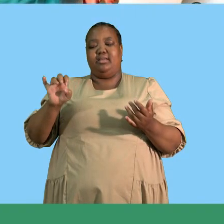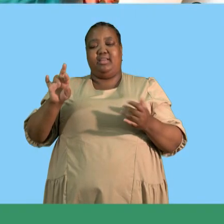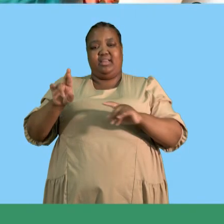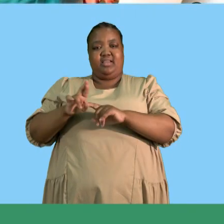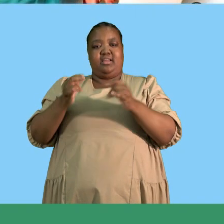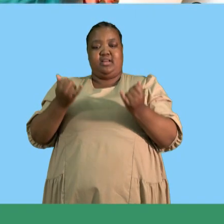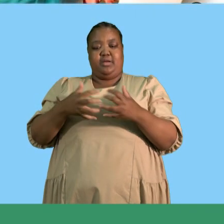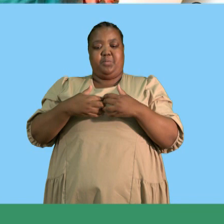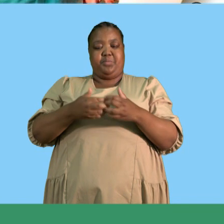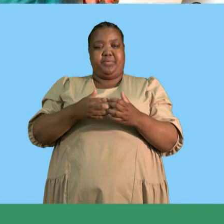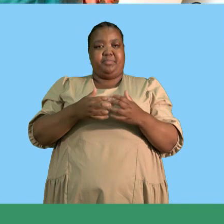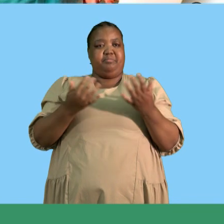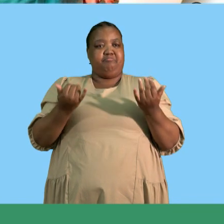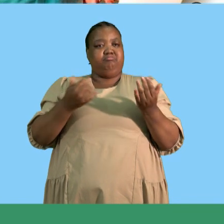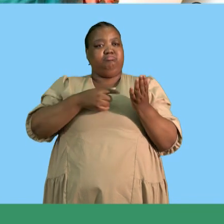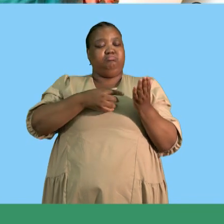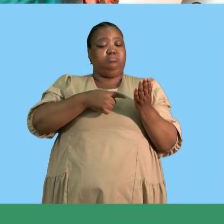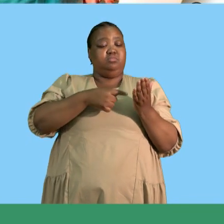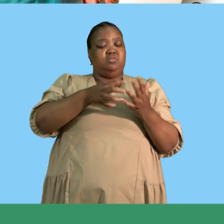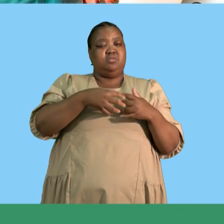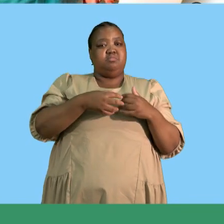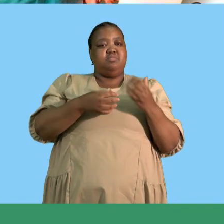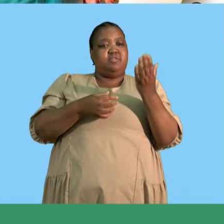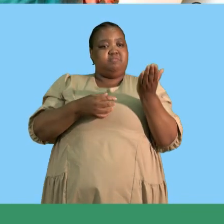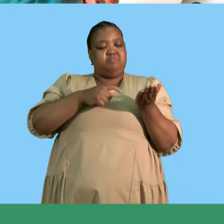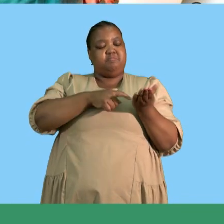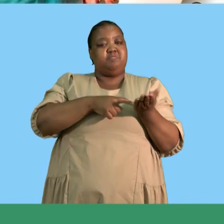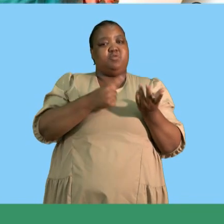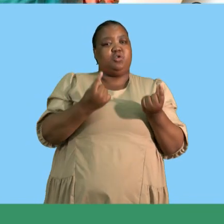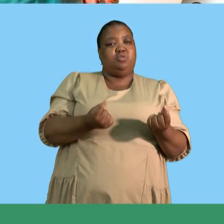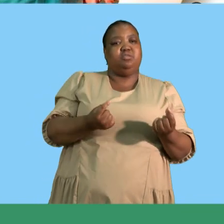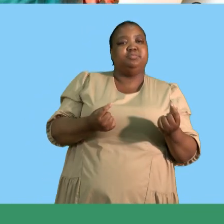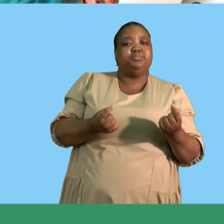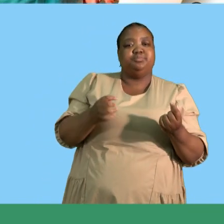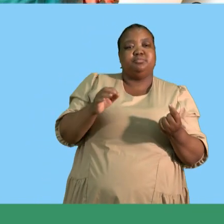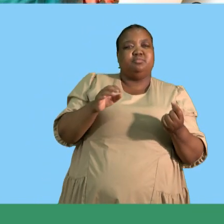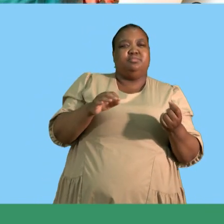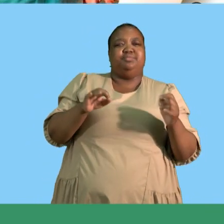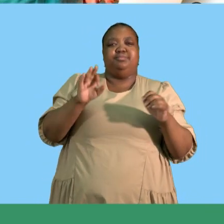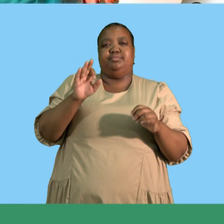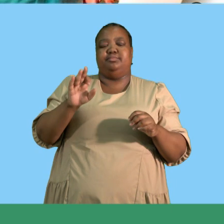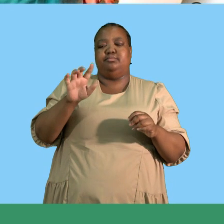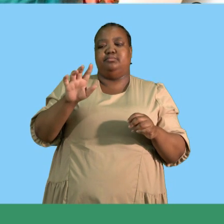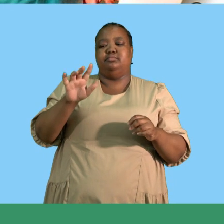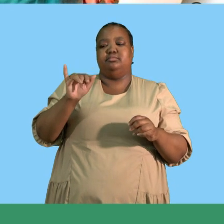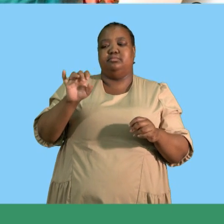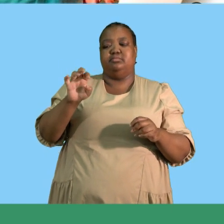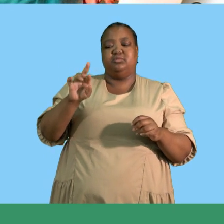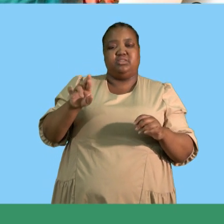just highlight the main ones that are most important. Remember that when you design a flyer, it must